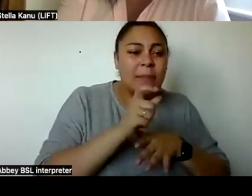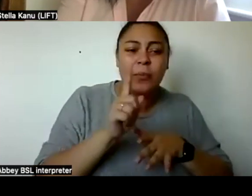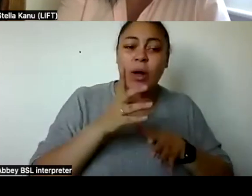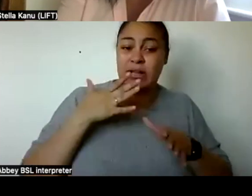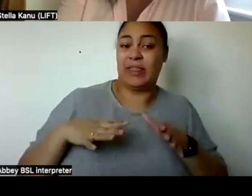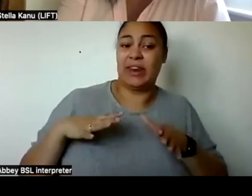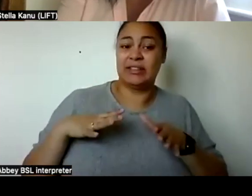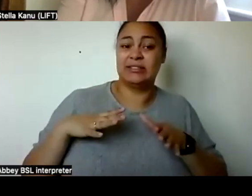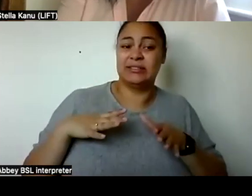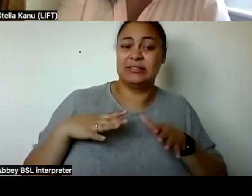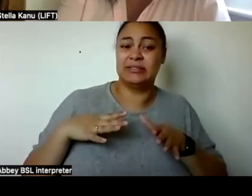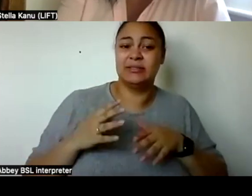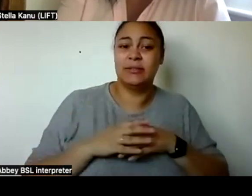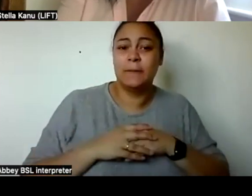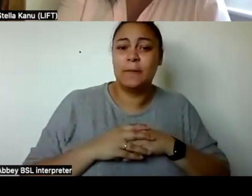to attend the interview.